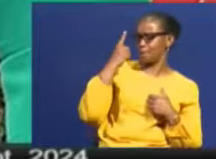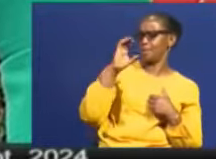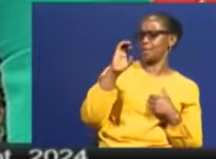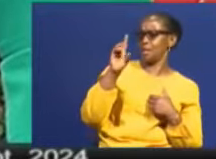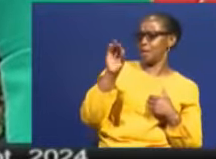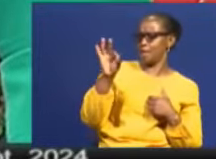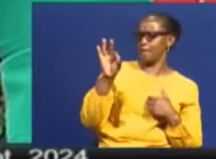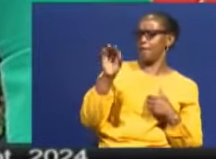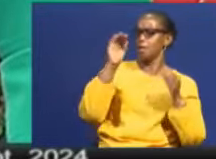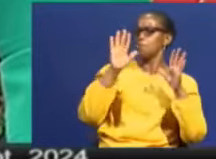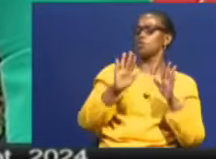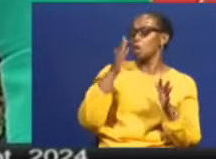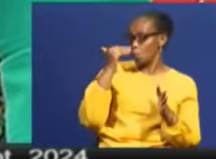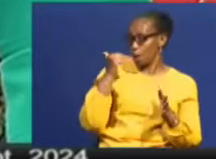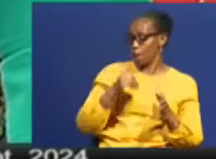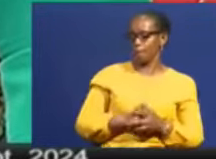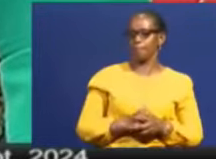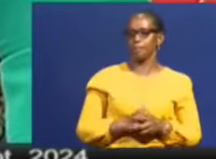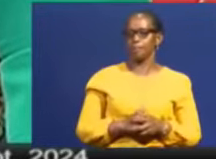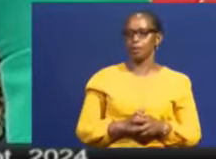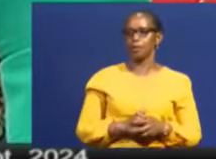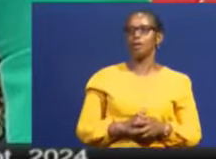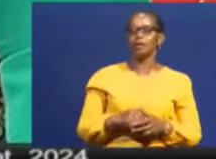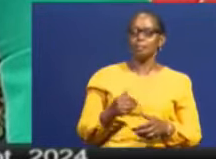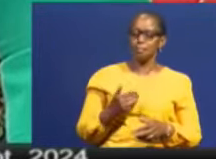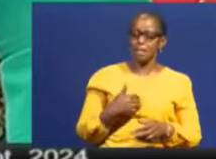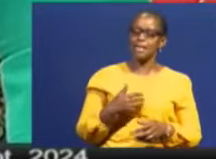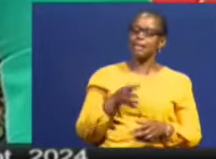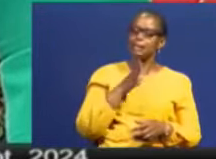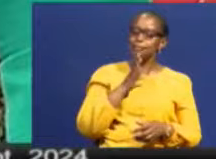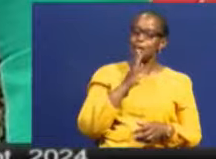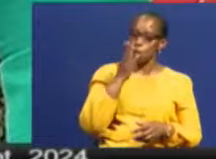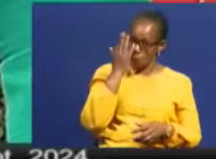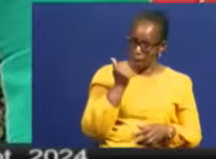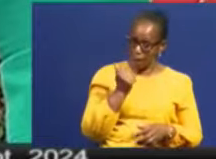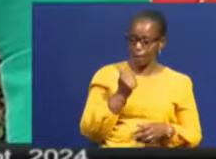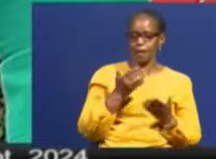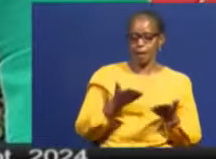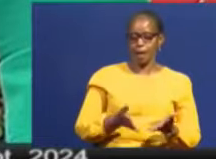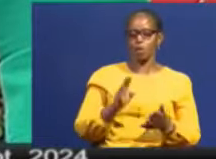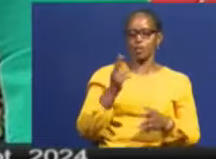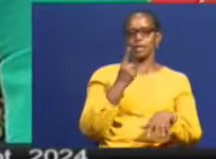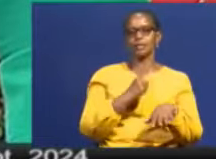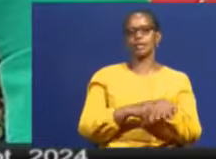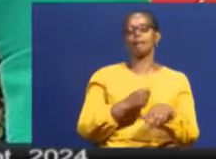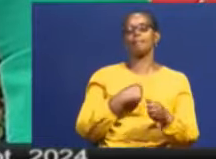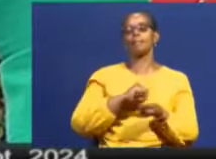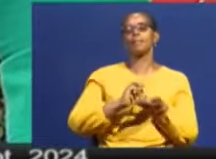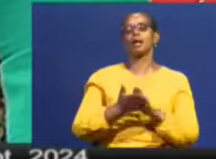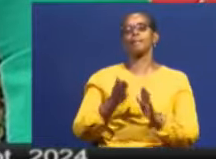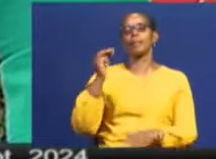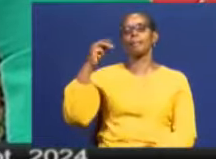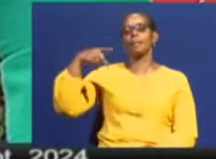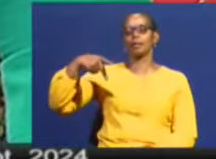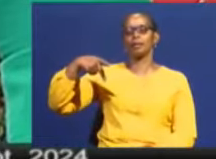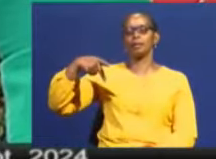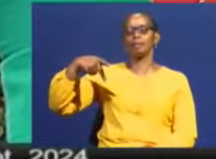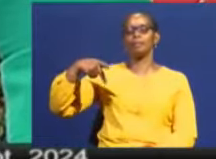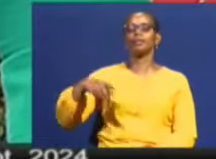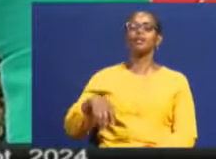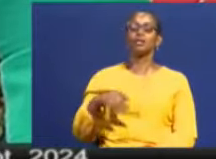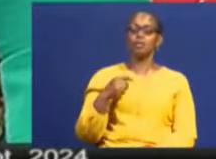sir, I am contributing because myself being the second term member of parliament in Joro constituency,